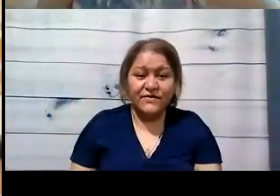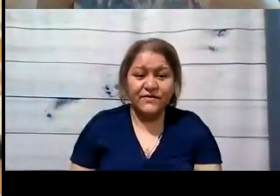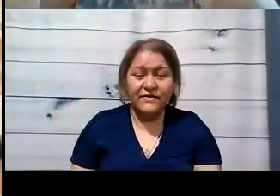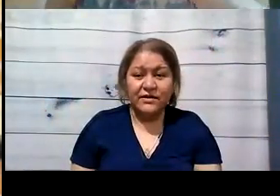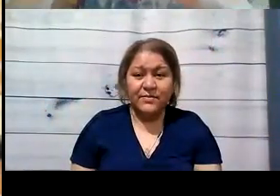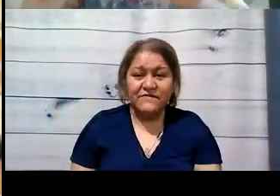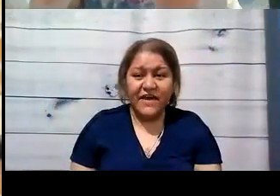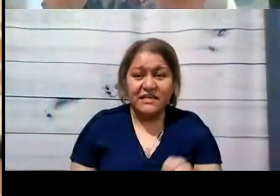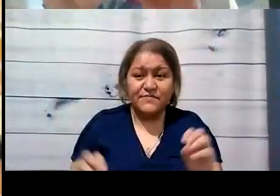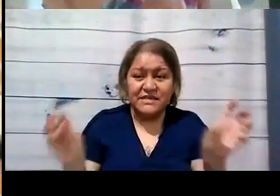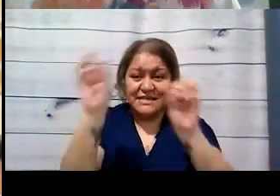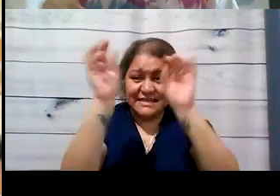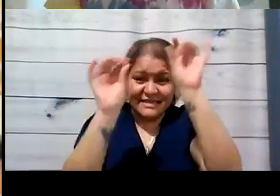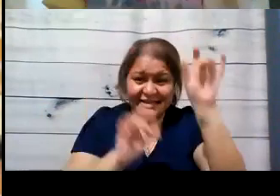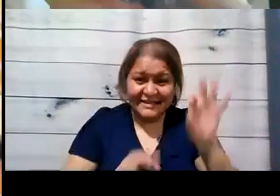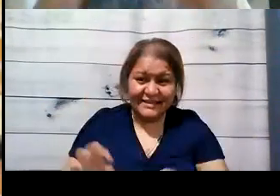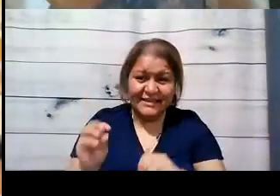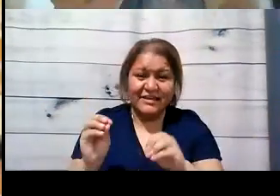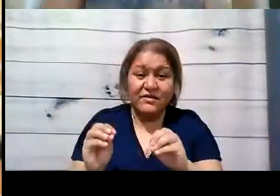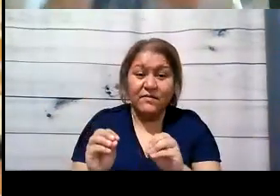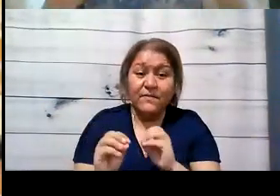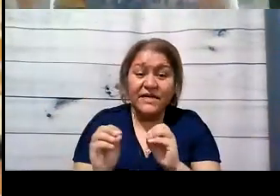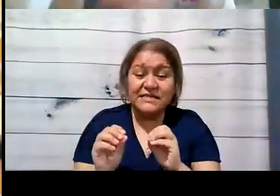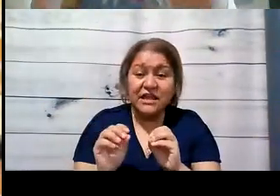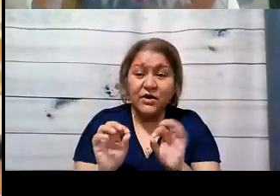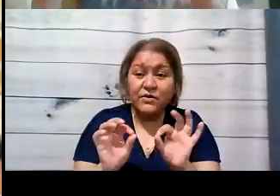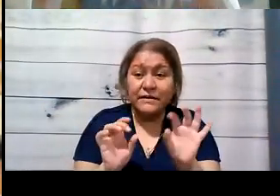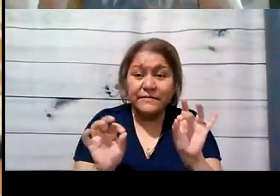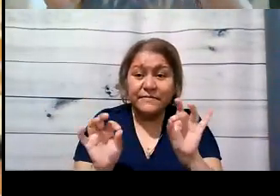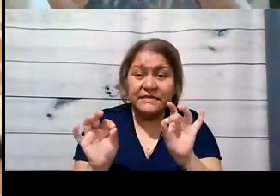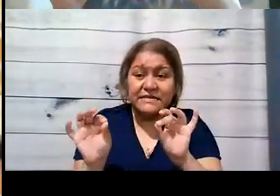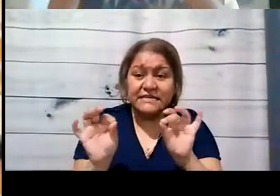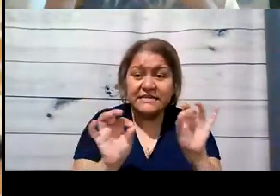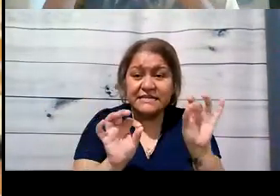low. Buzz fast, bzzz. Buzz slow,